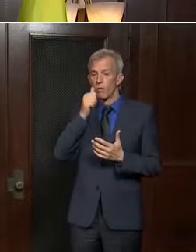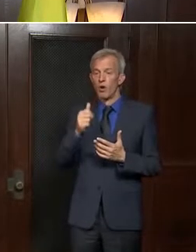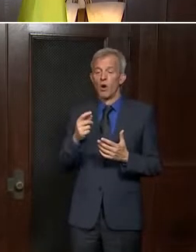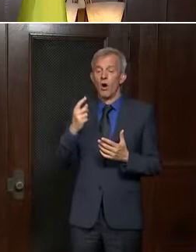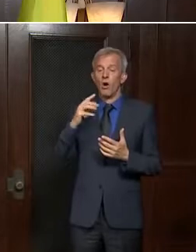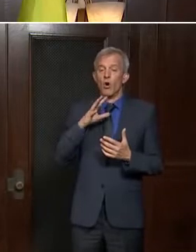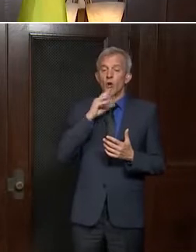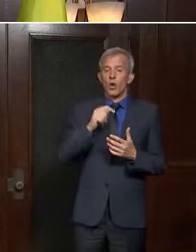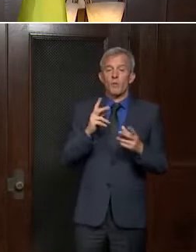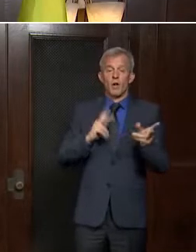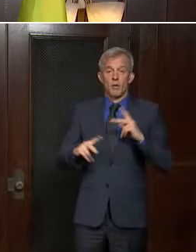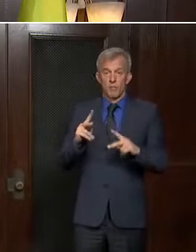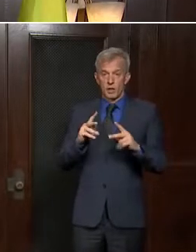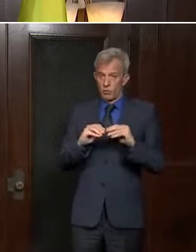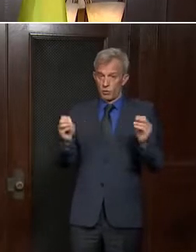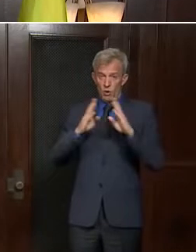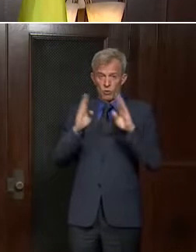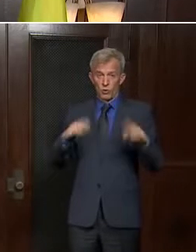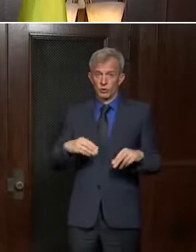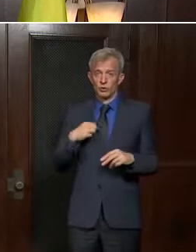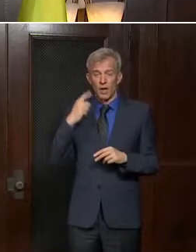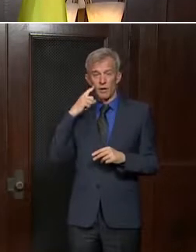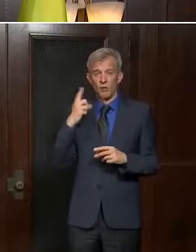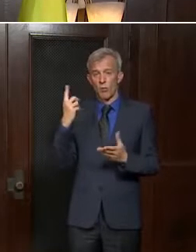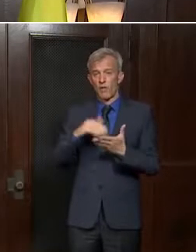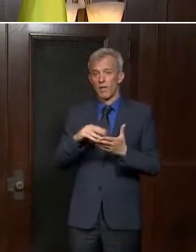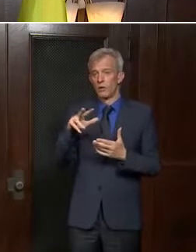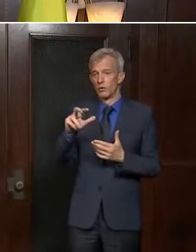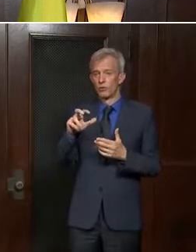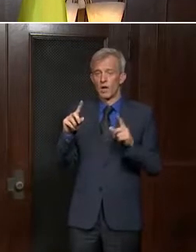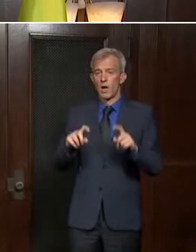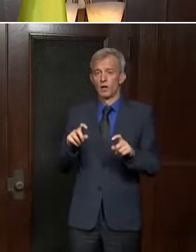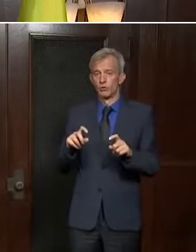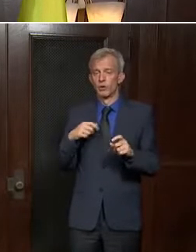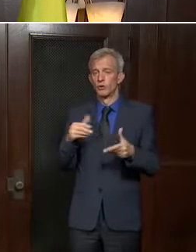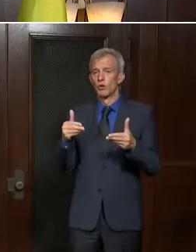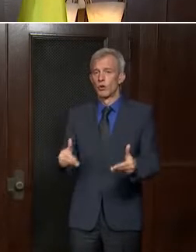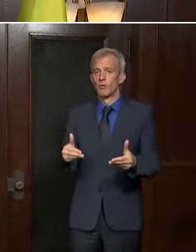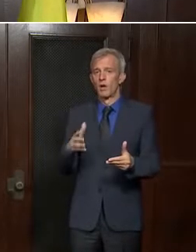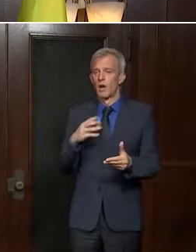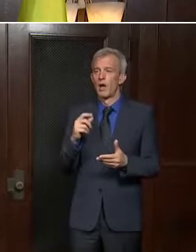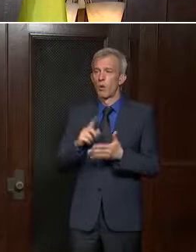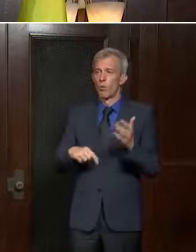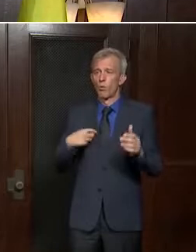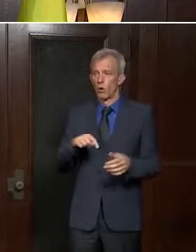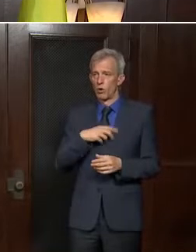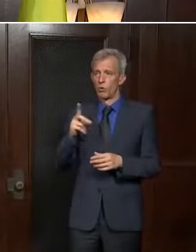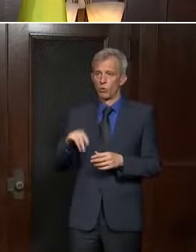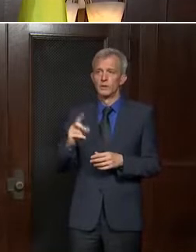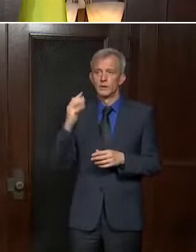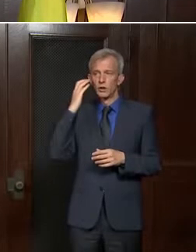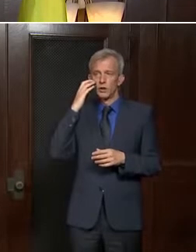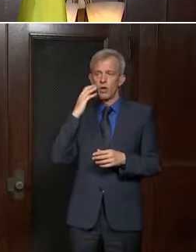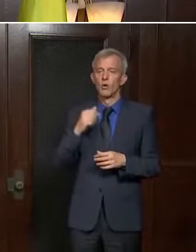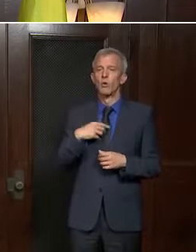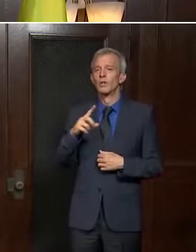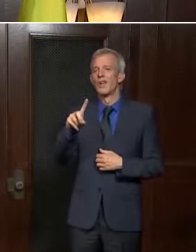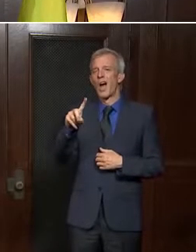too, the numbers, I think we have 1,300 tests that have gone forward, and the ones that we did know of, that batch that I mentioned, it